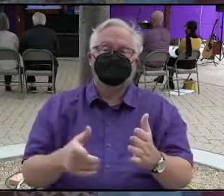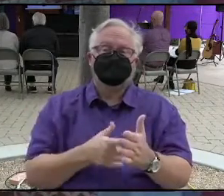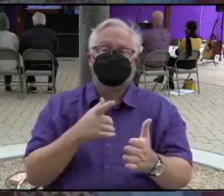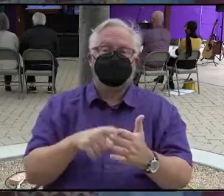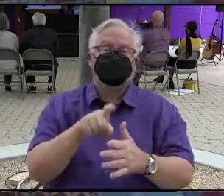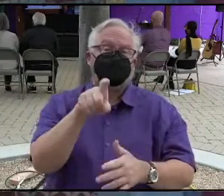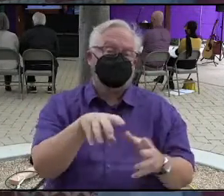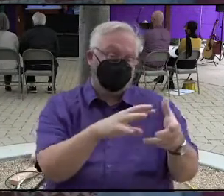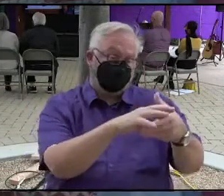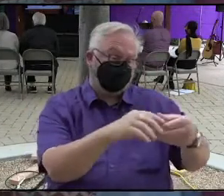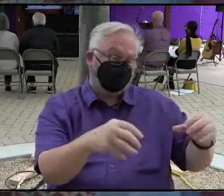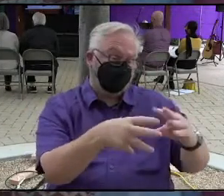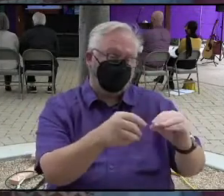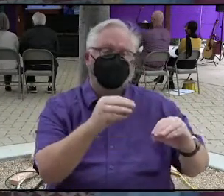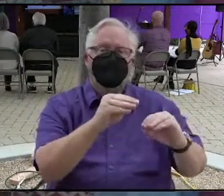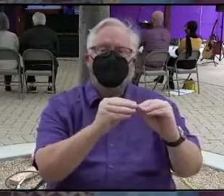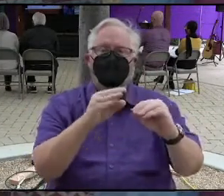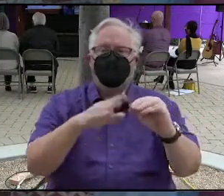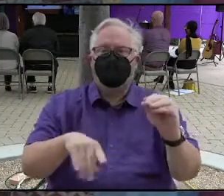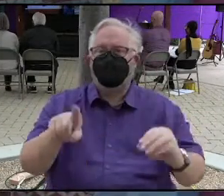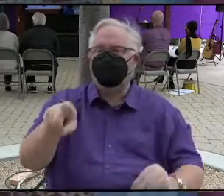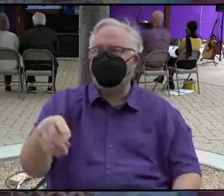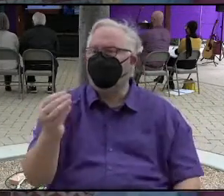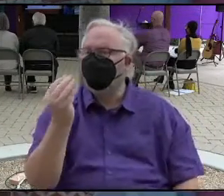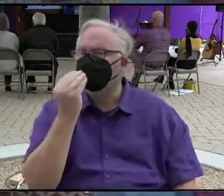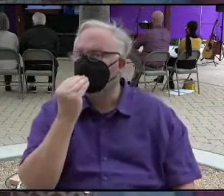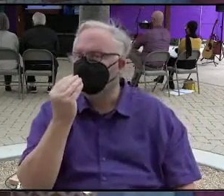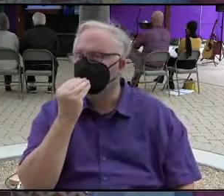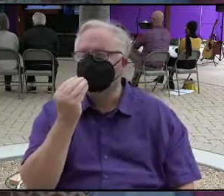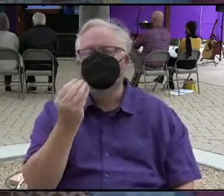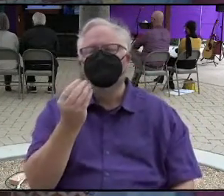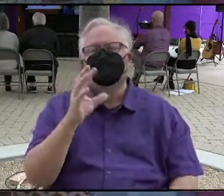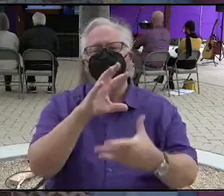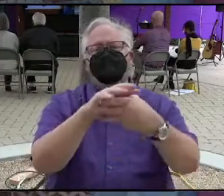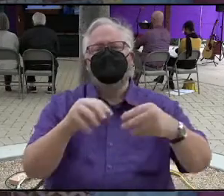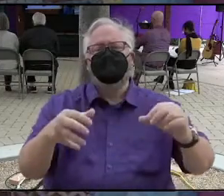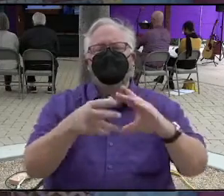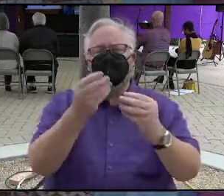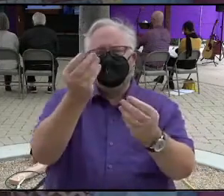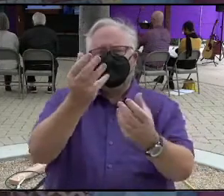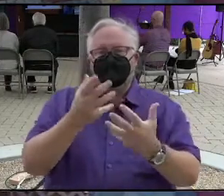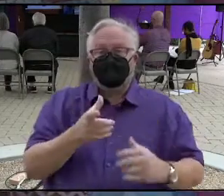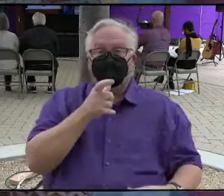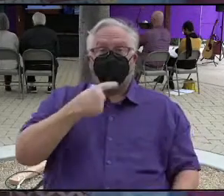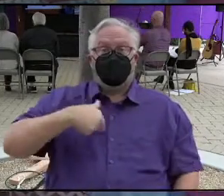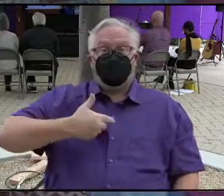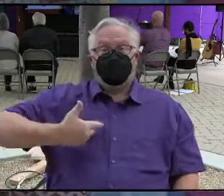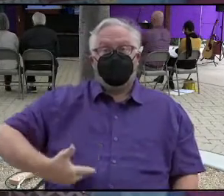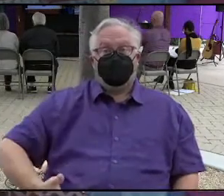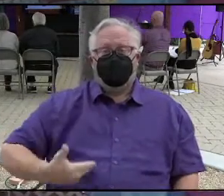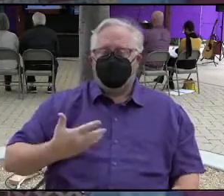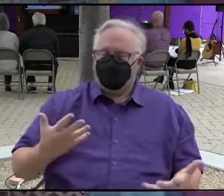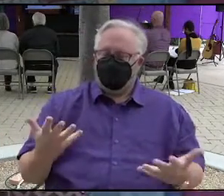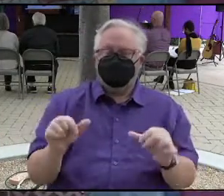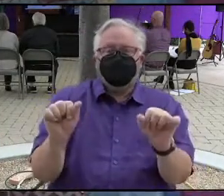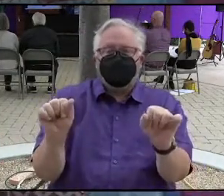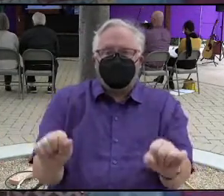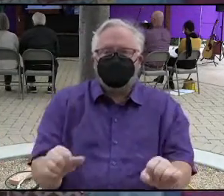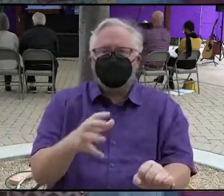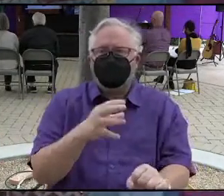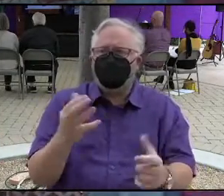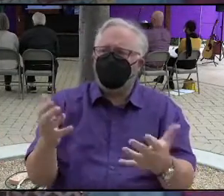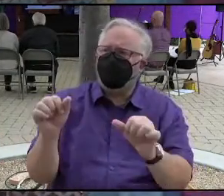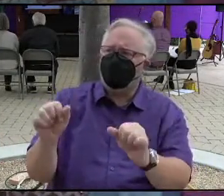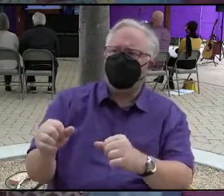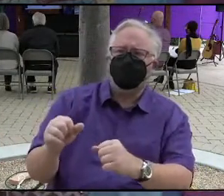food. Stories tell us who we are, what's possible for us, and what we might